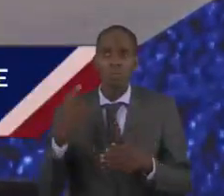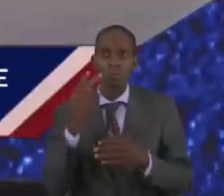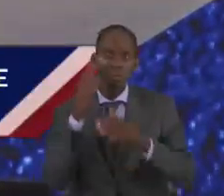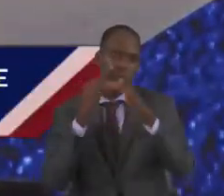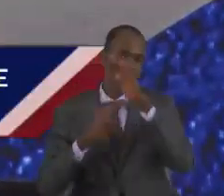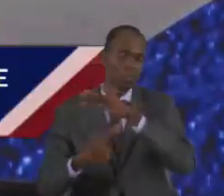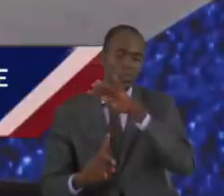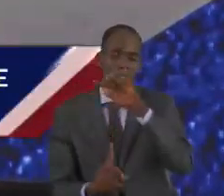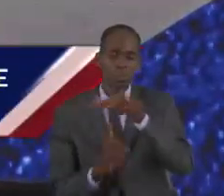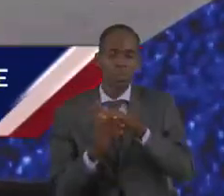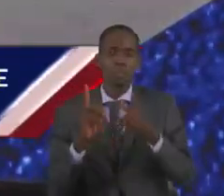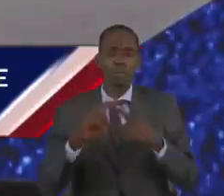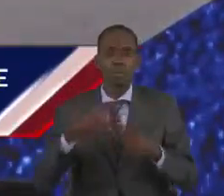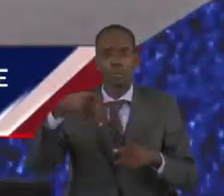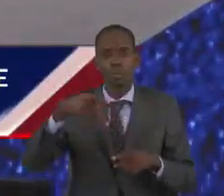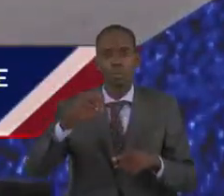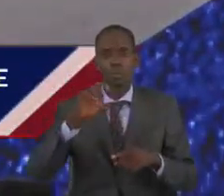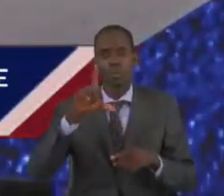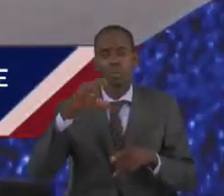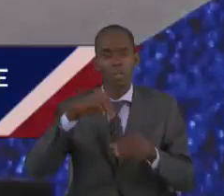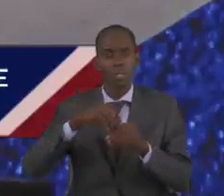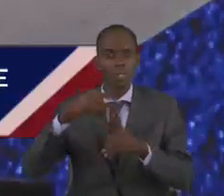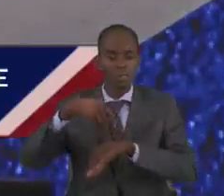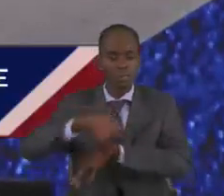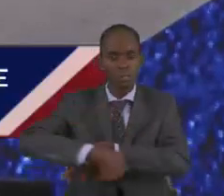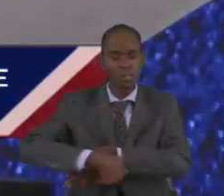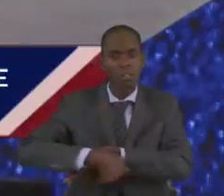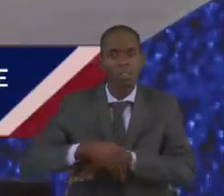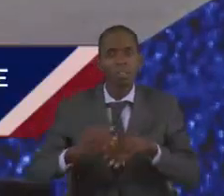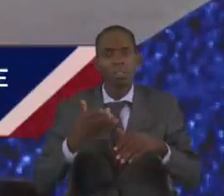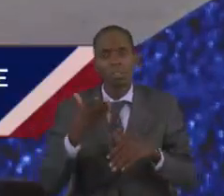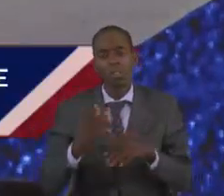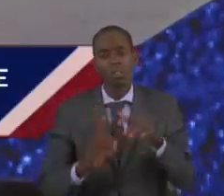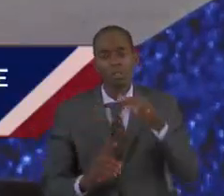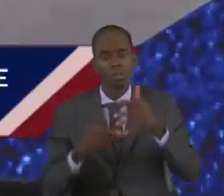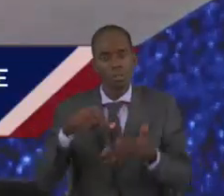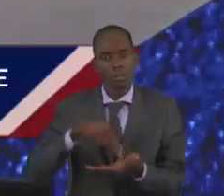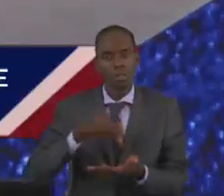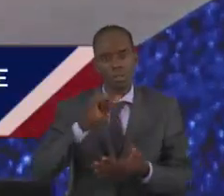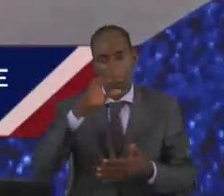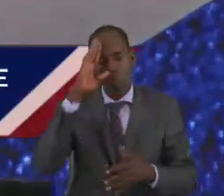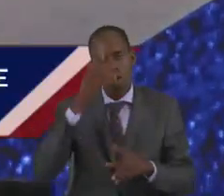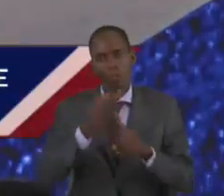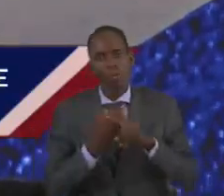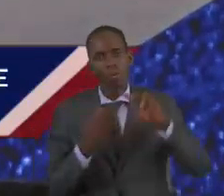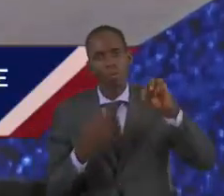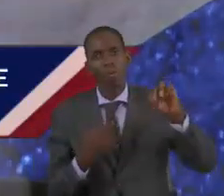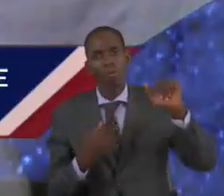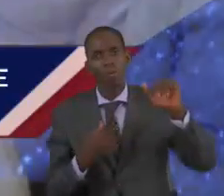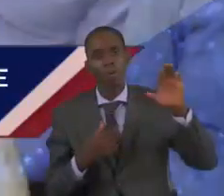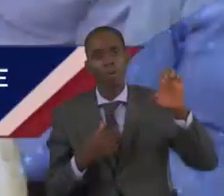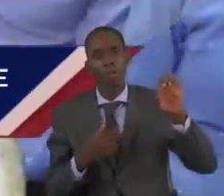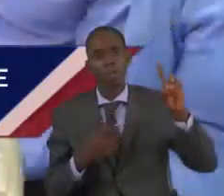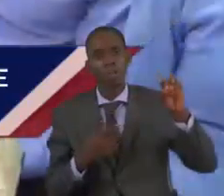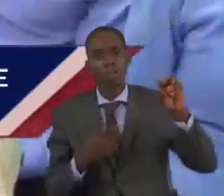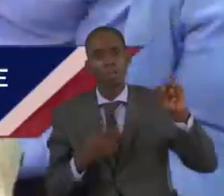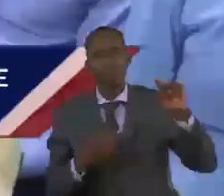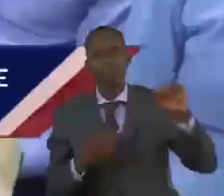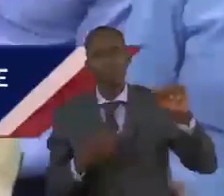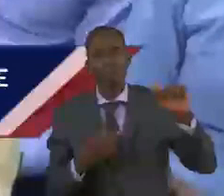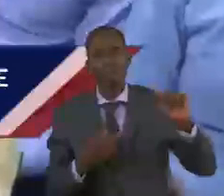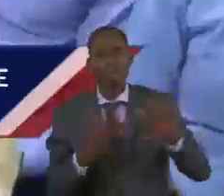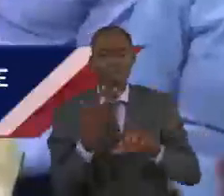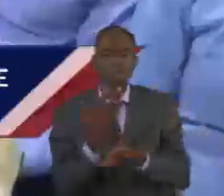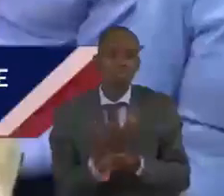to Paul in the night. There stood a man of Macedonia and prayed him,